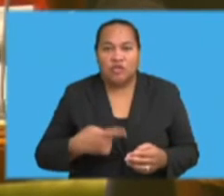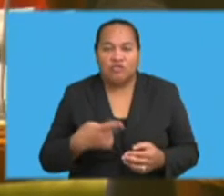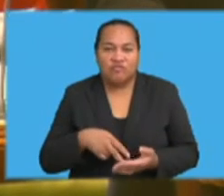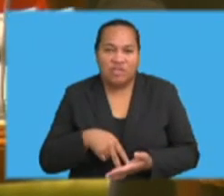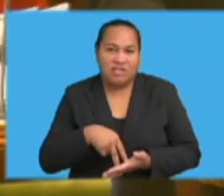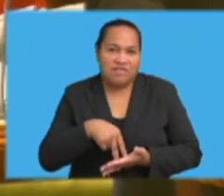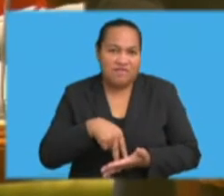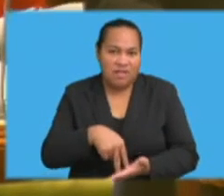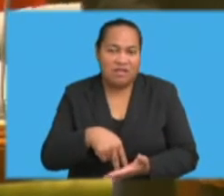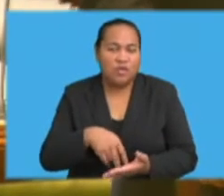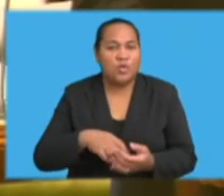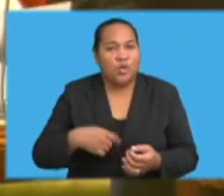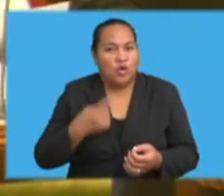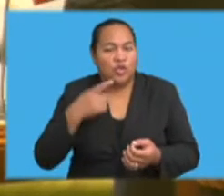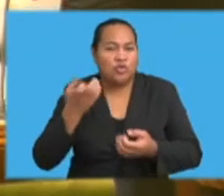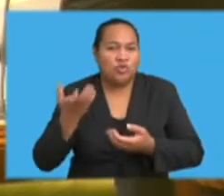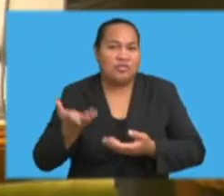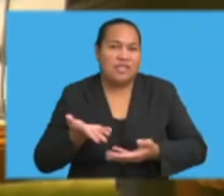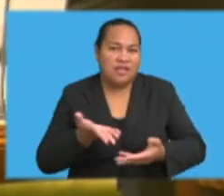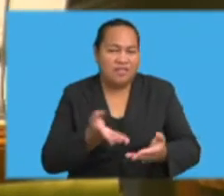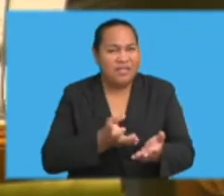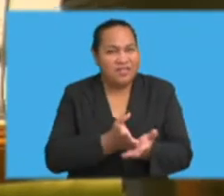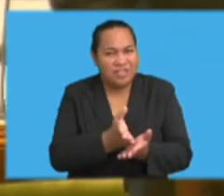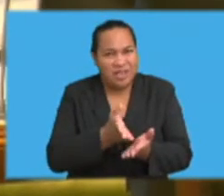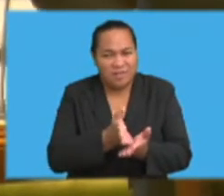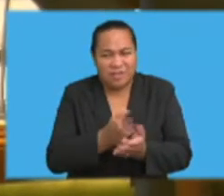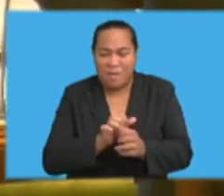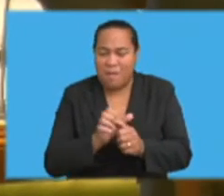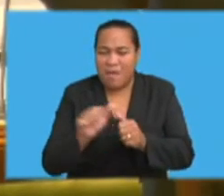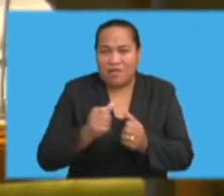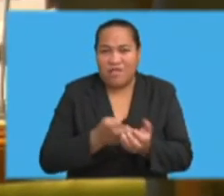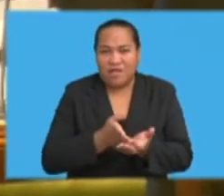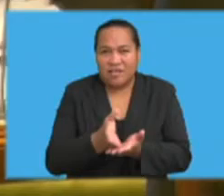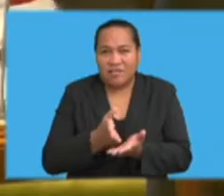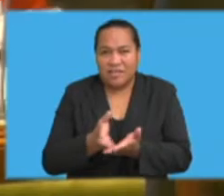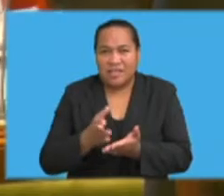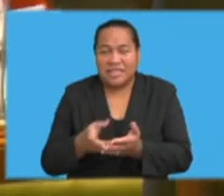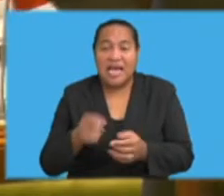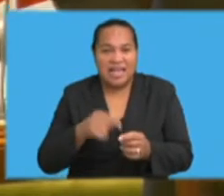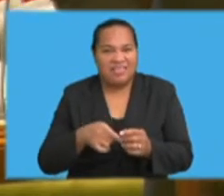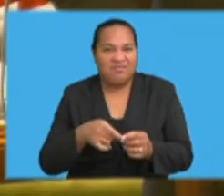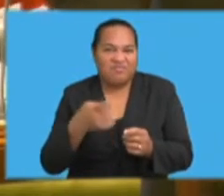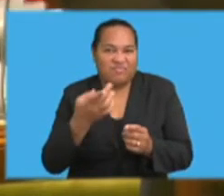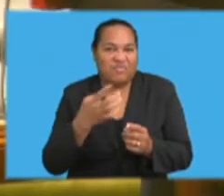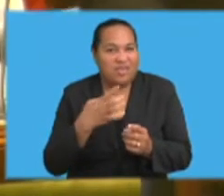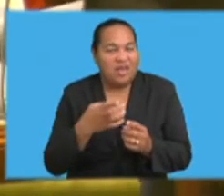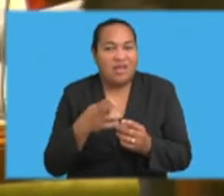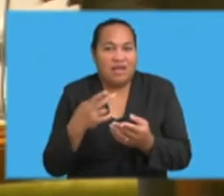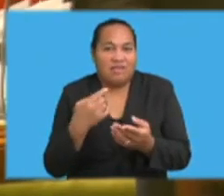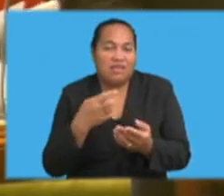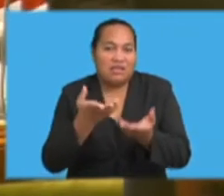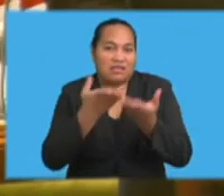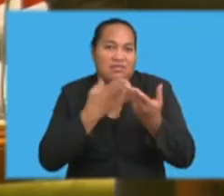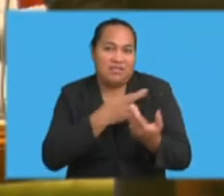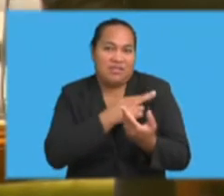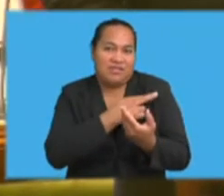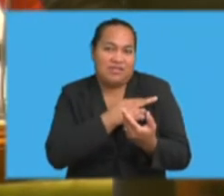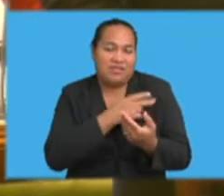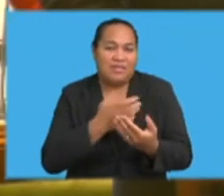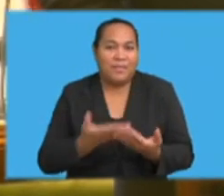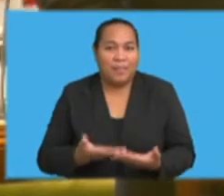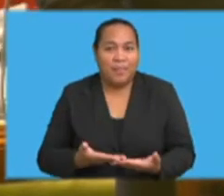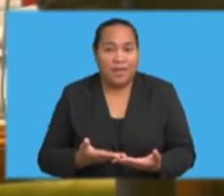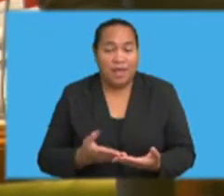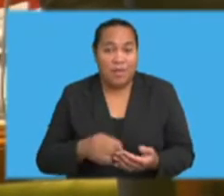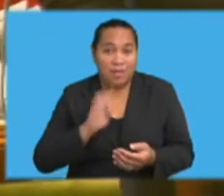to continue to deliver the best of our services as mandated. Madam Speaker, before I proceed further, I'd like